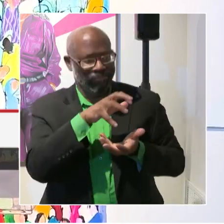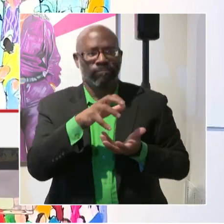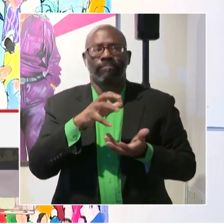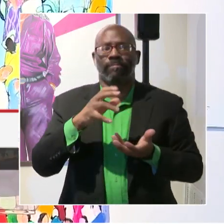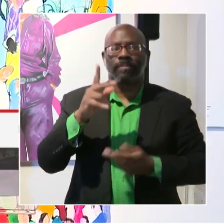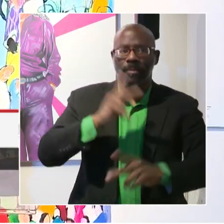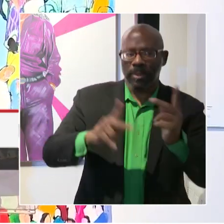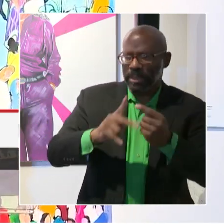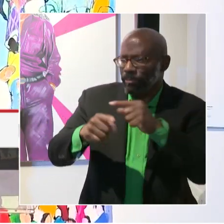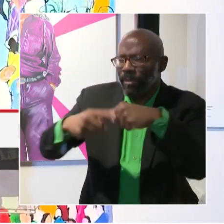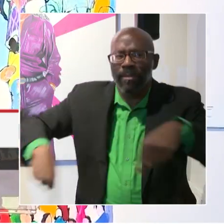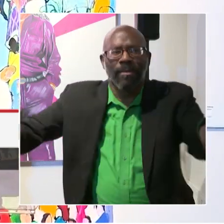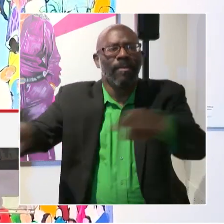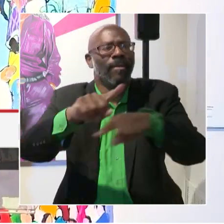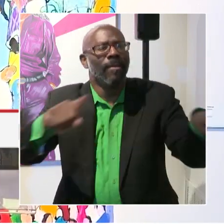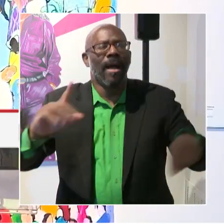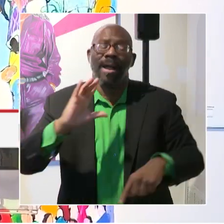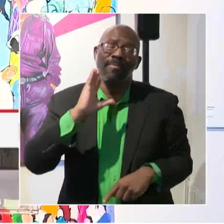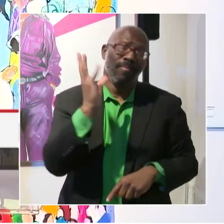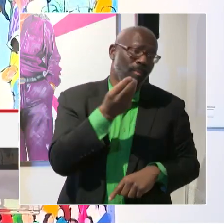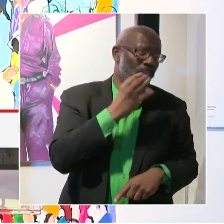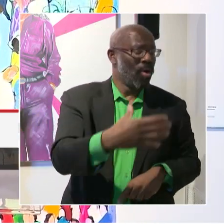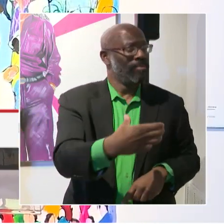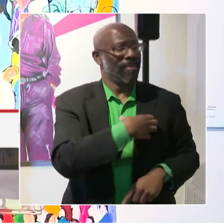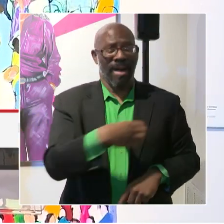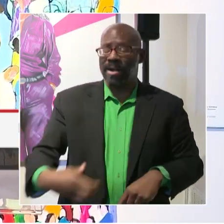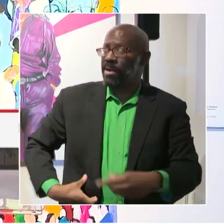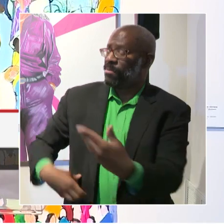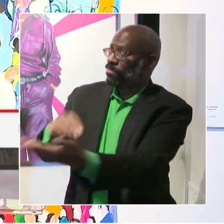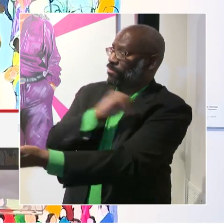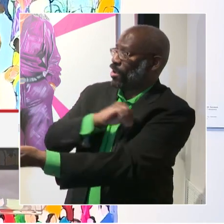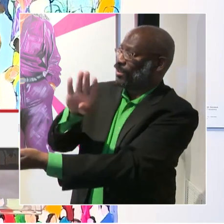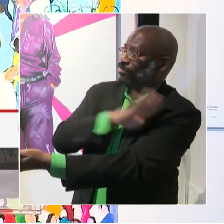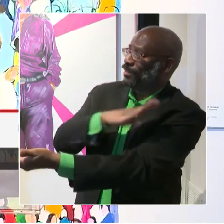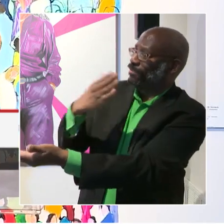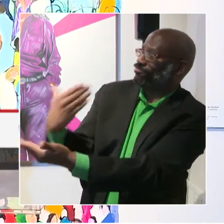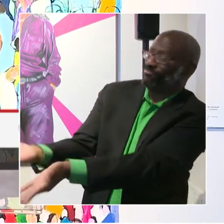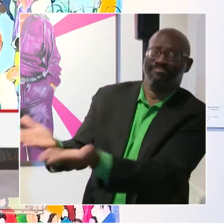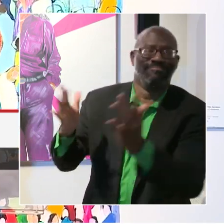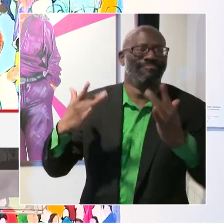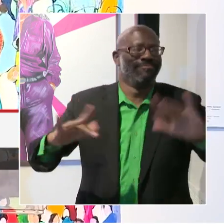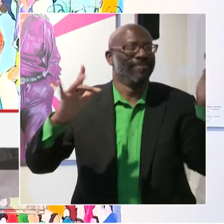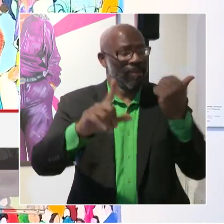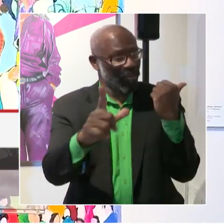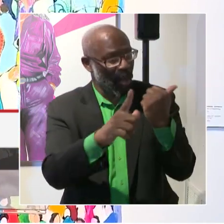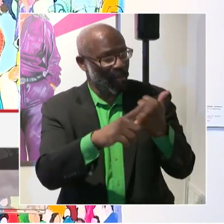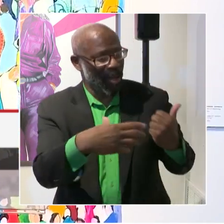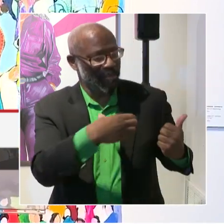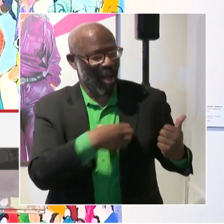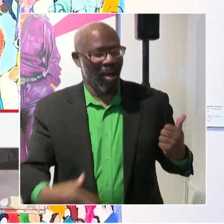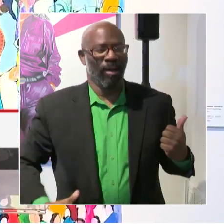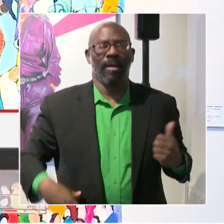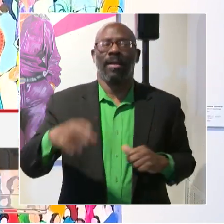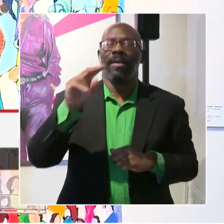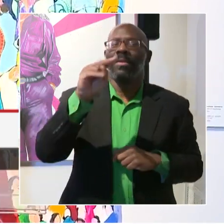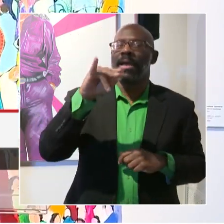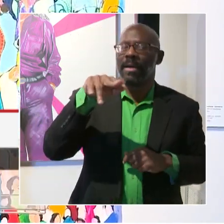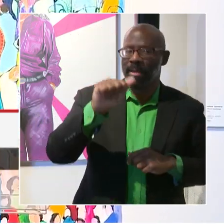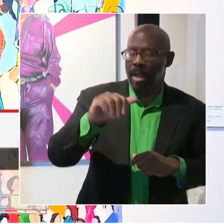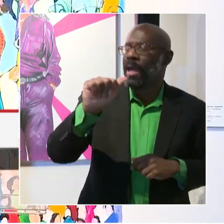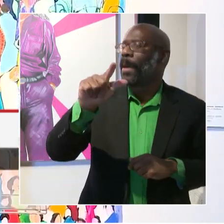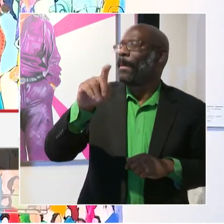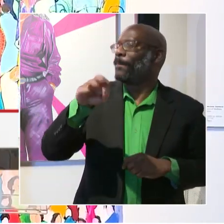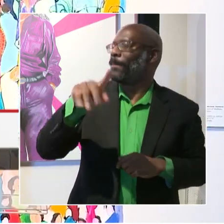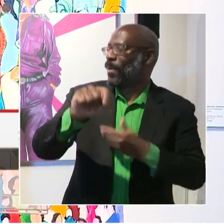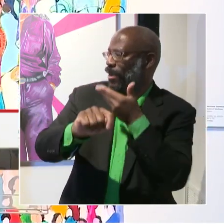mayors, Mayor Muriel Bowser and Deputy Mayor Nina Alberts. So thank you so much for having us. Our